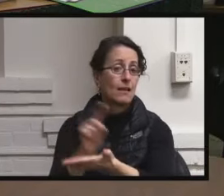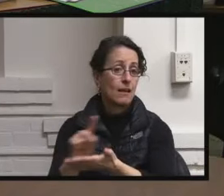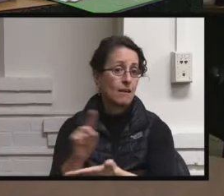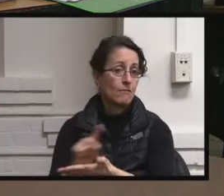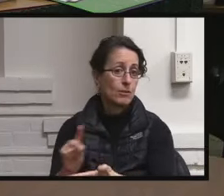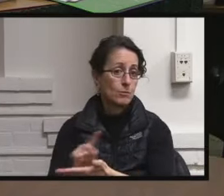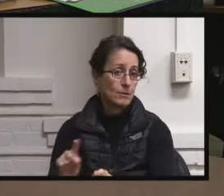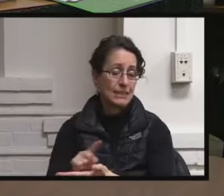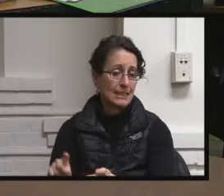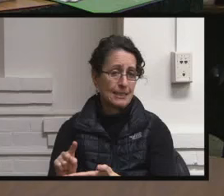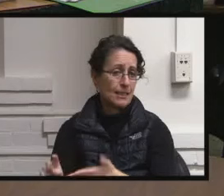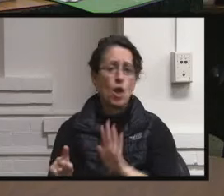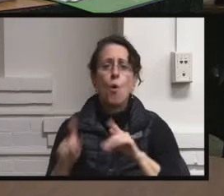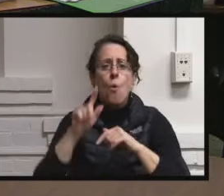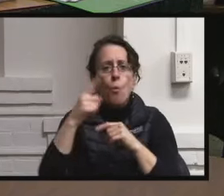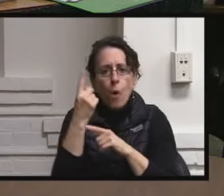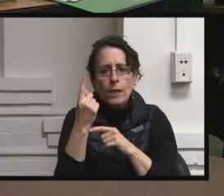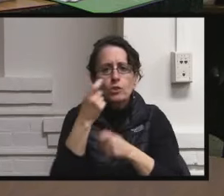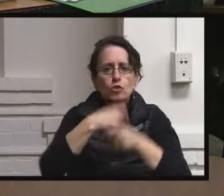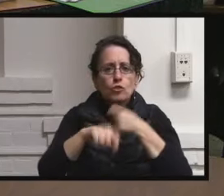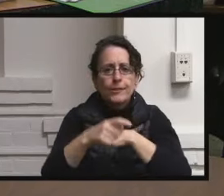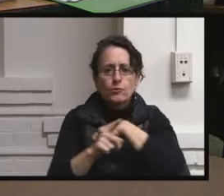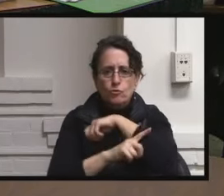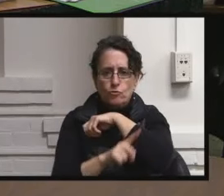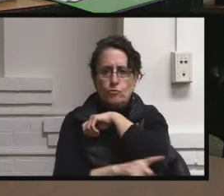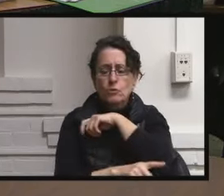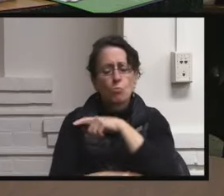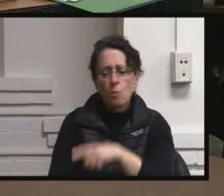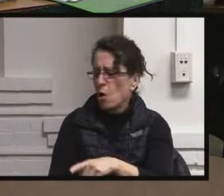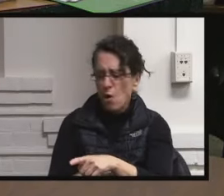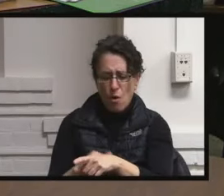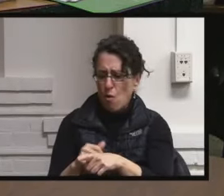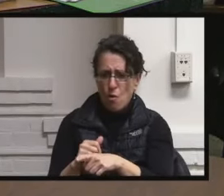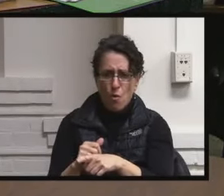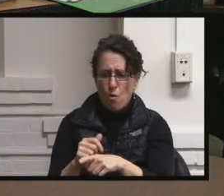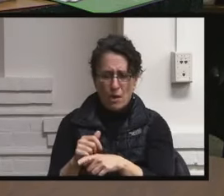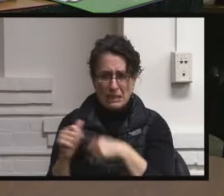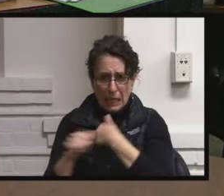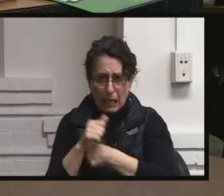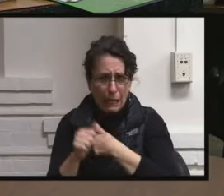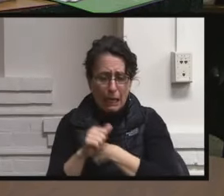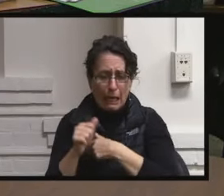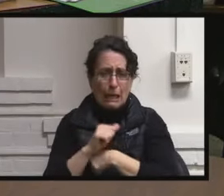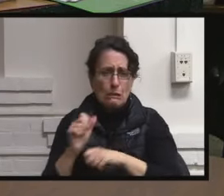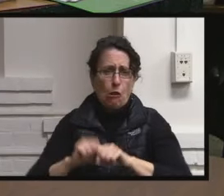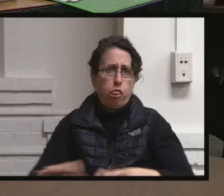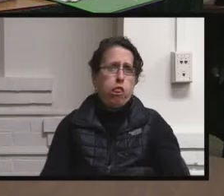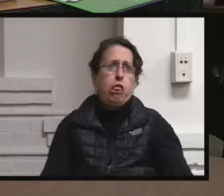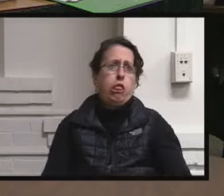collected at the curb every week, not because they pose a health hazard or